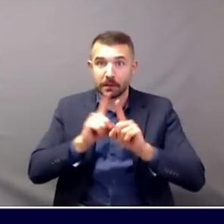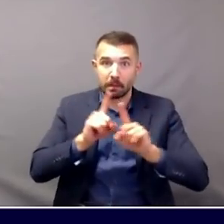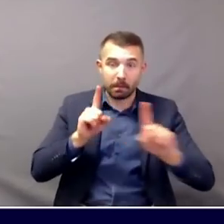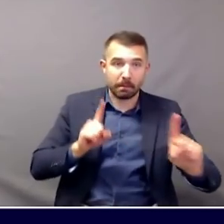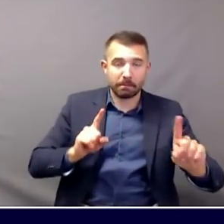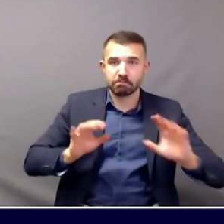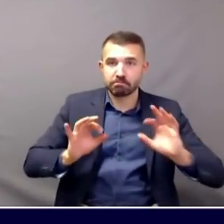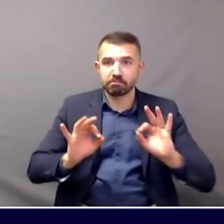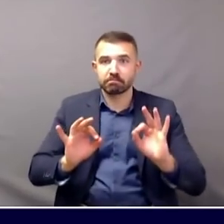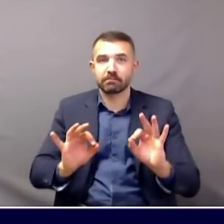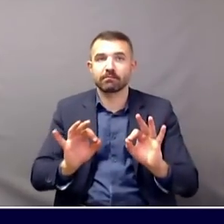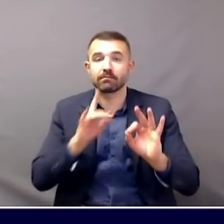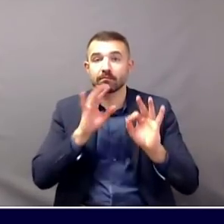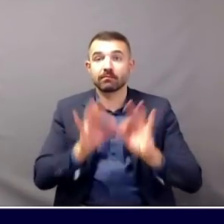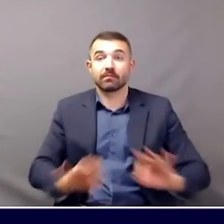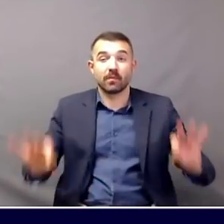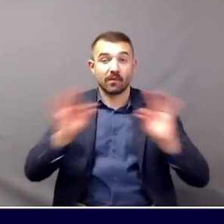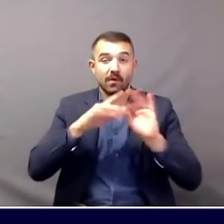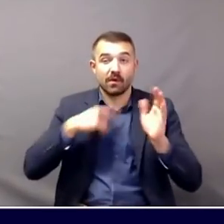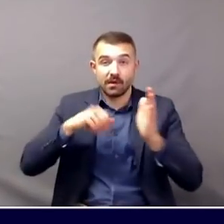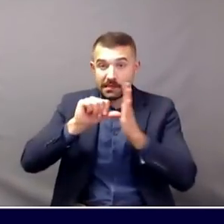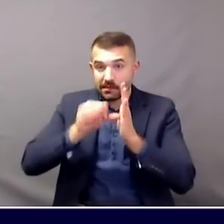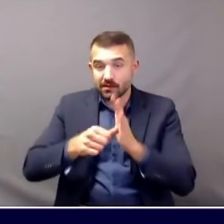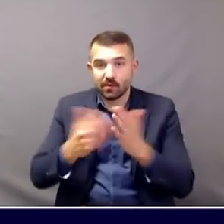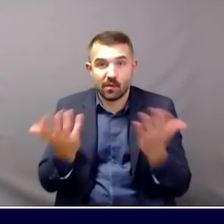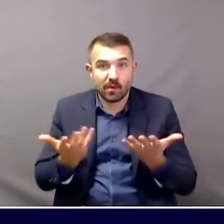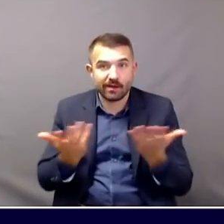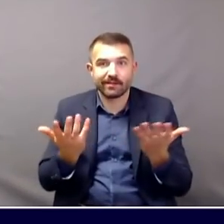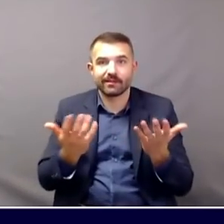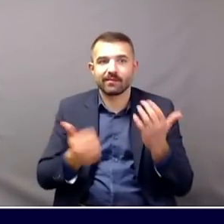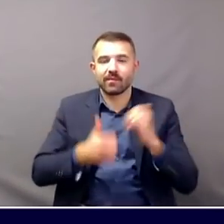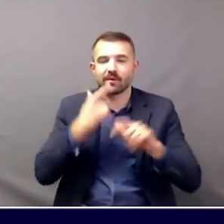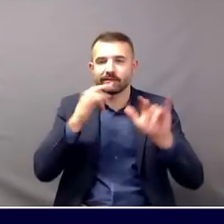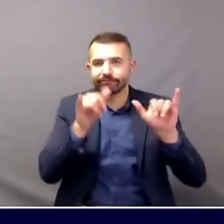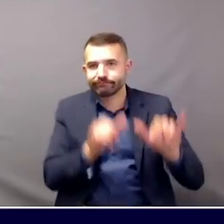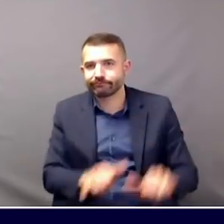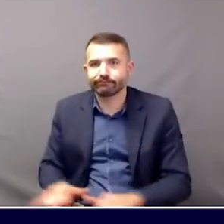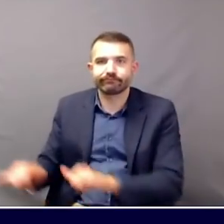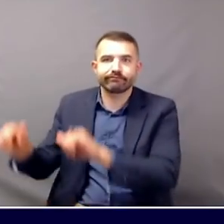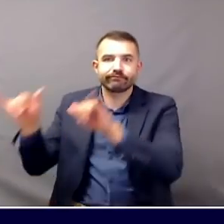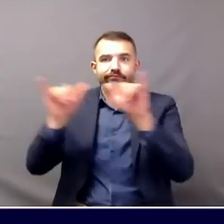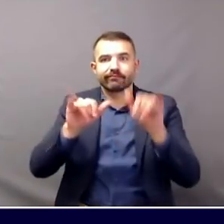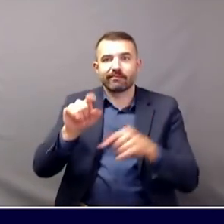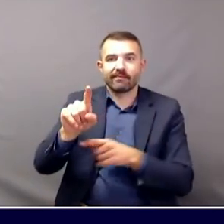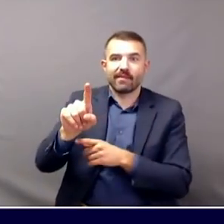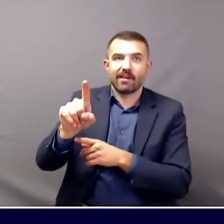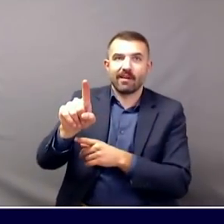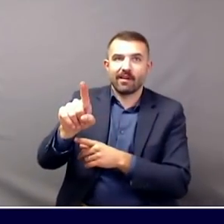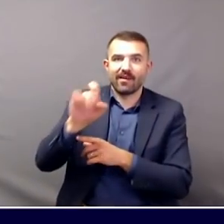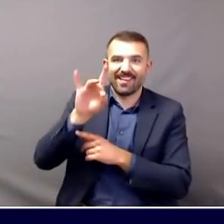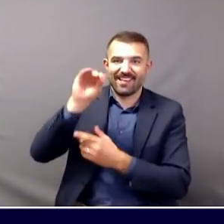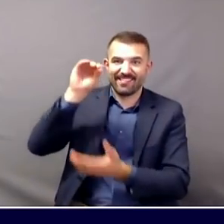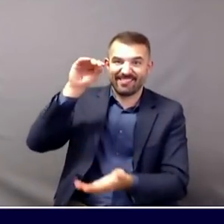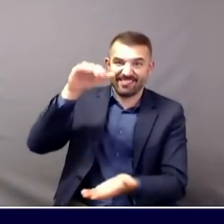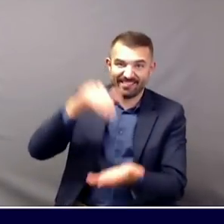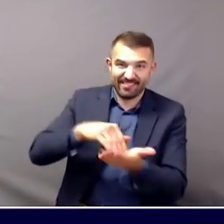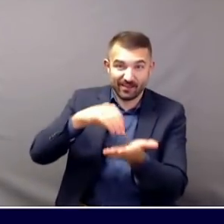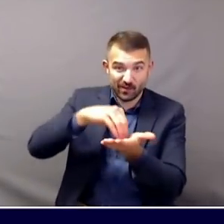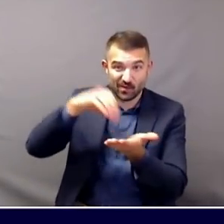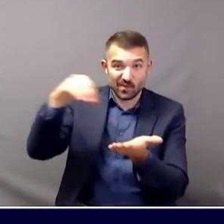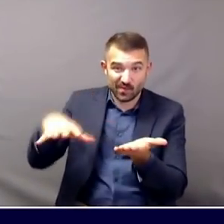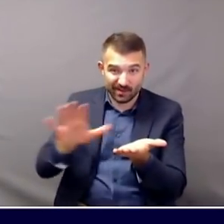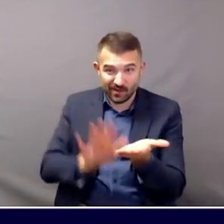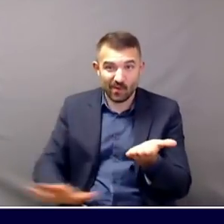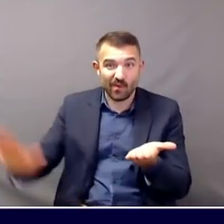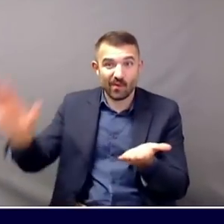here. There are 180,000 or so school children that attend school in Maine, and the numbers of cases we've